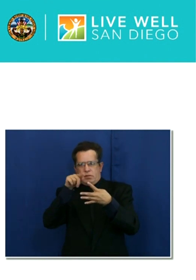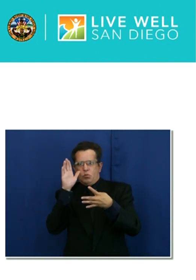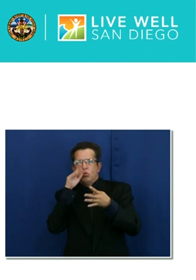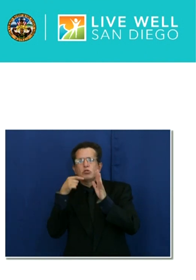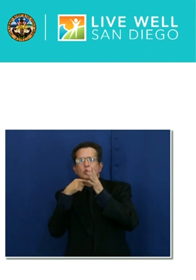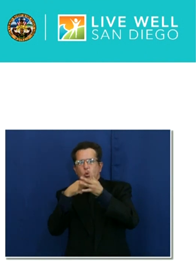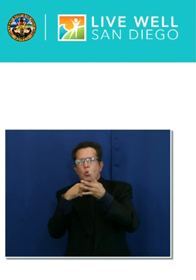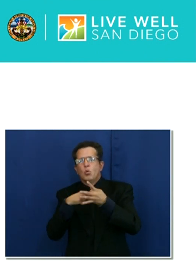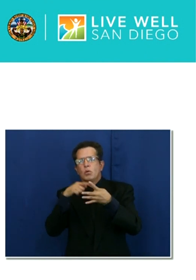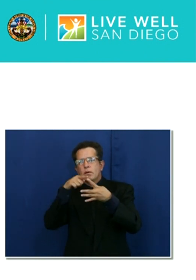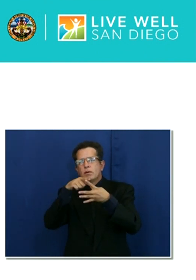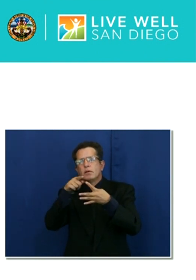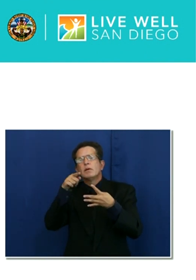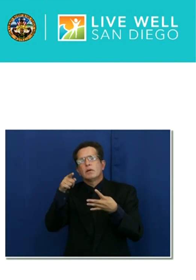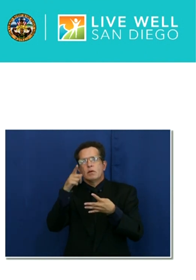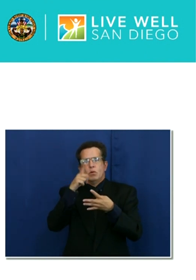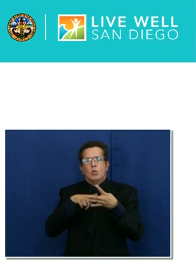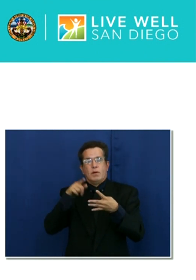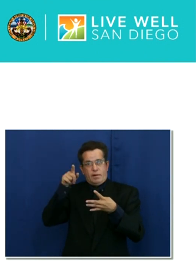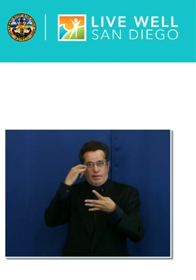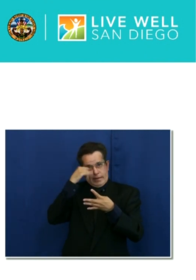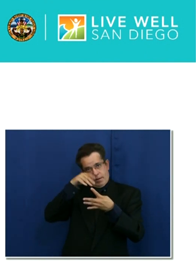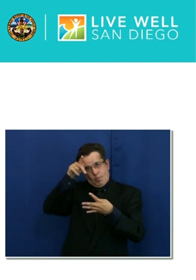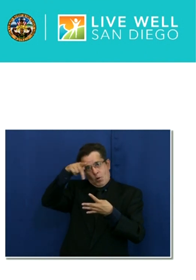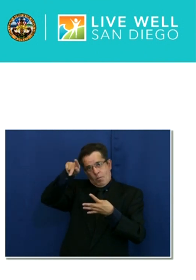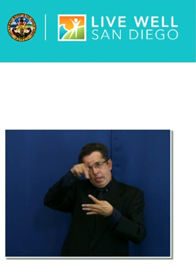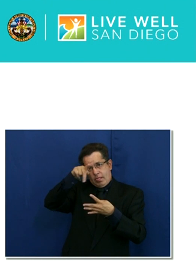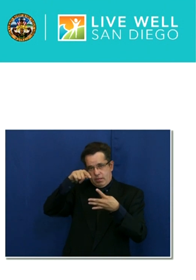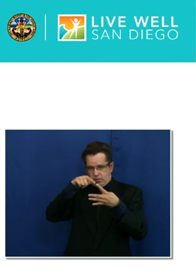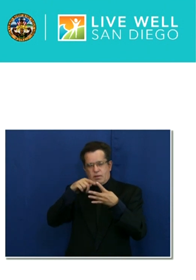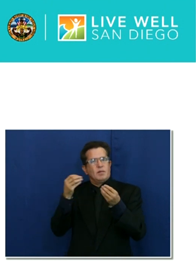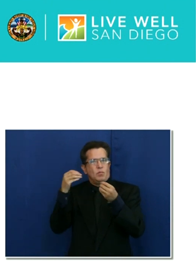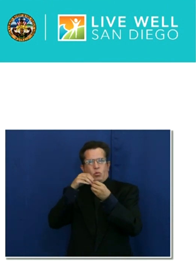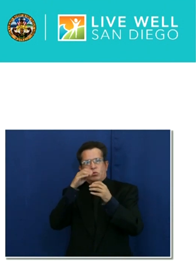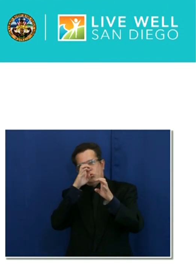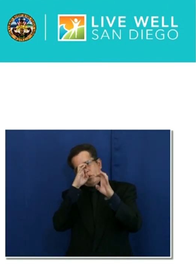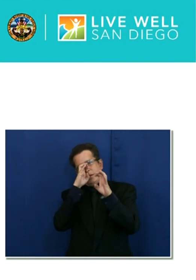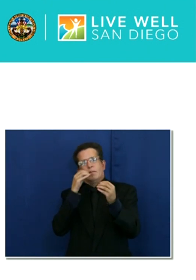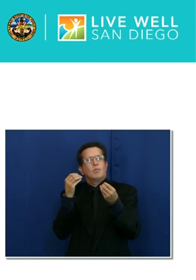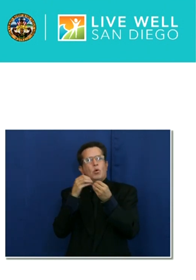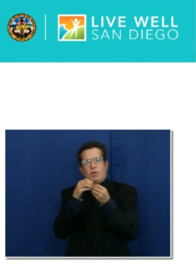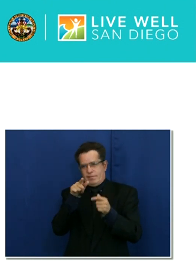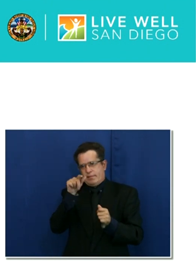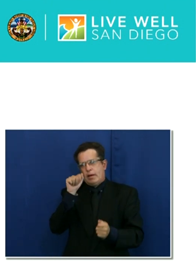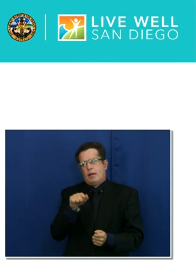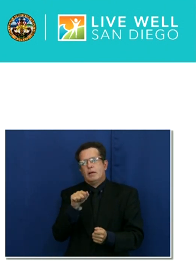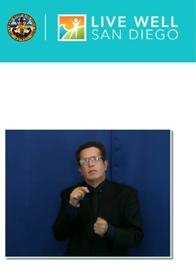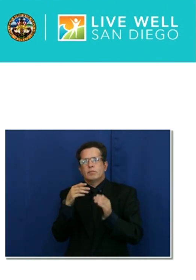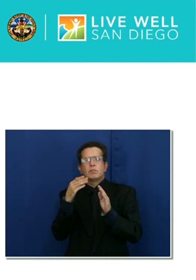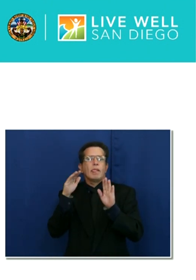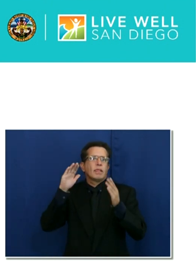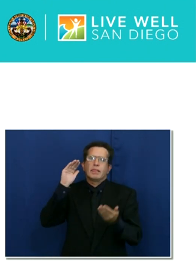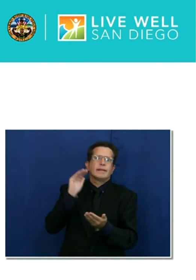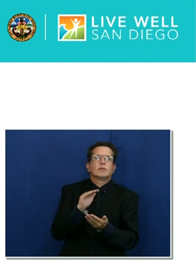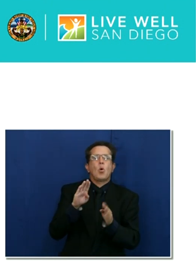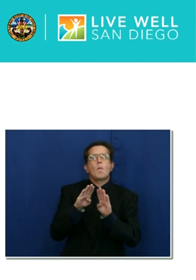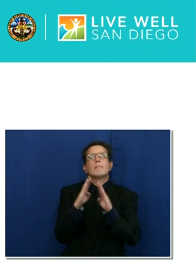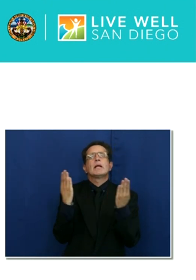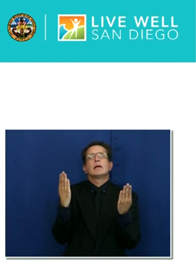those counties who are in the purple tier can have open.